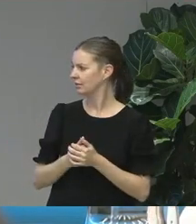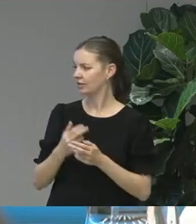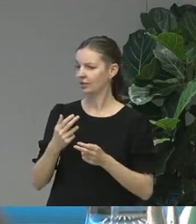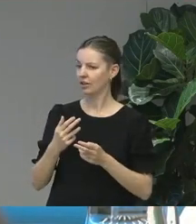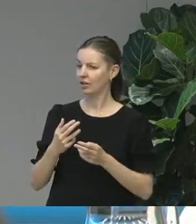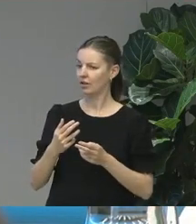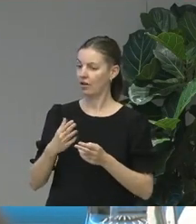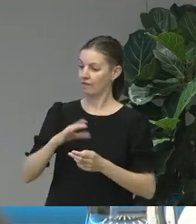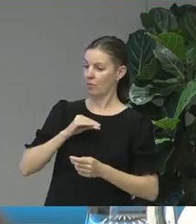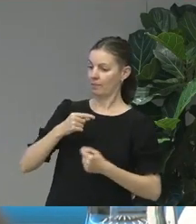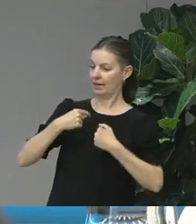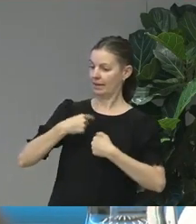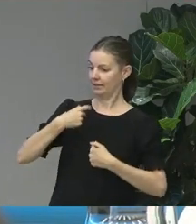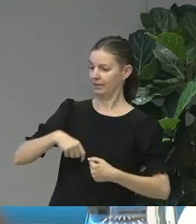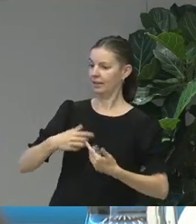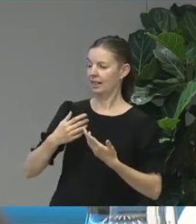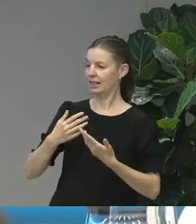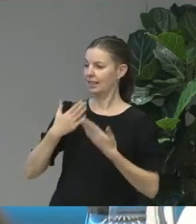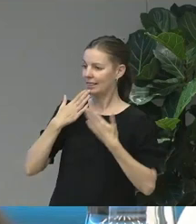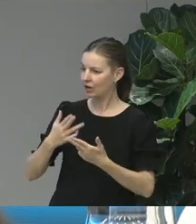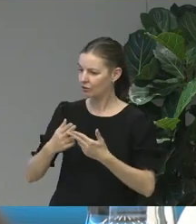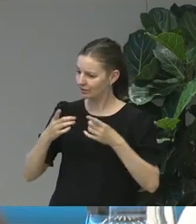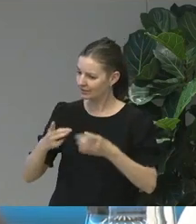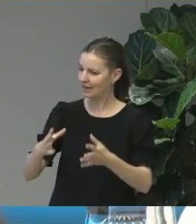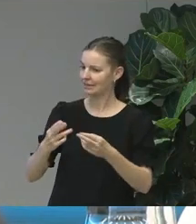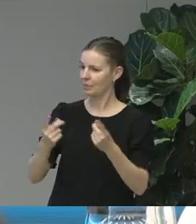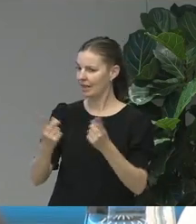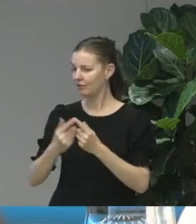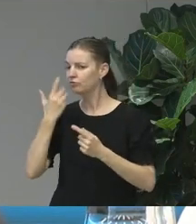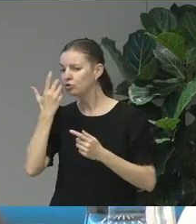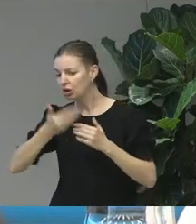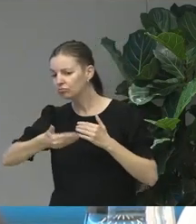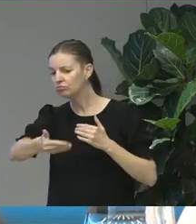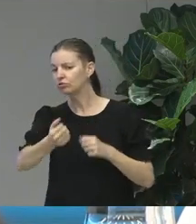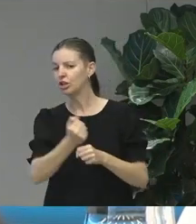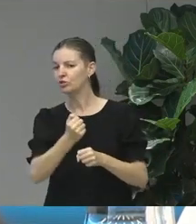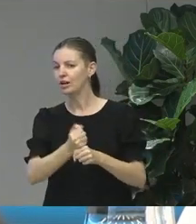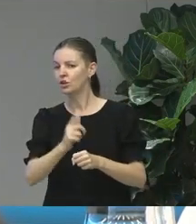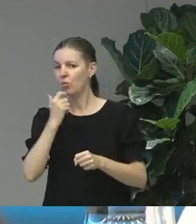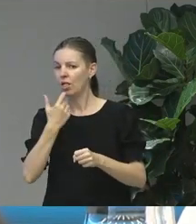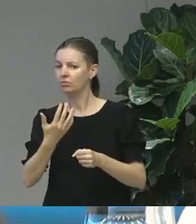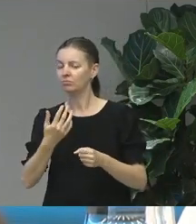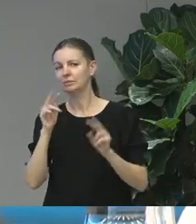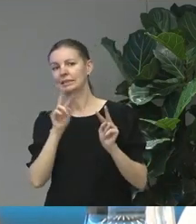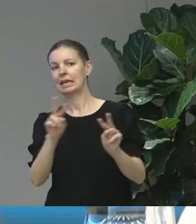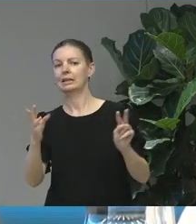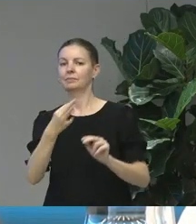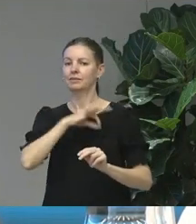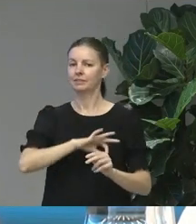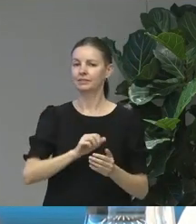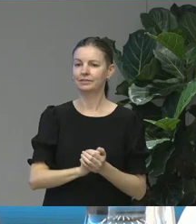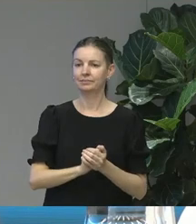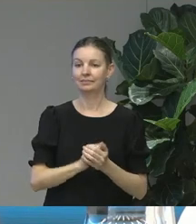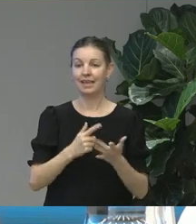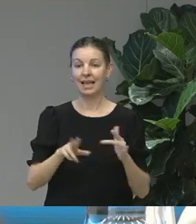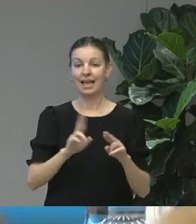something that our future generations will see the benefits of. So thank you. Our apologies that if we didn't have time to answer all the